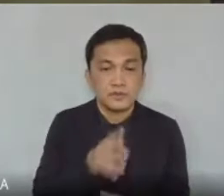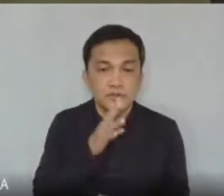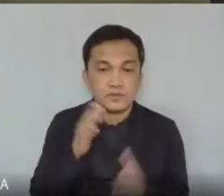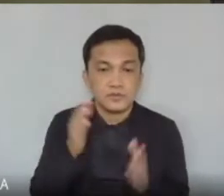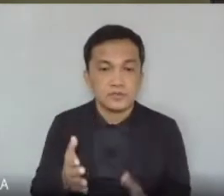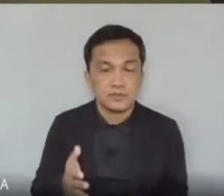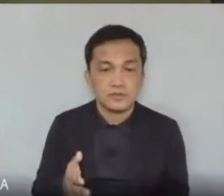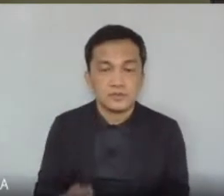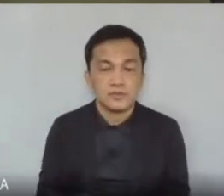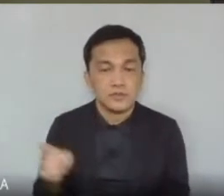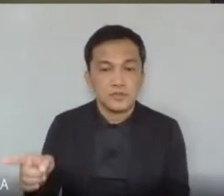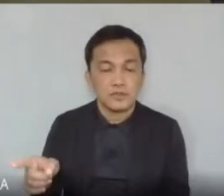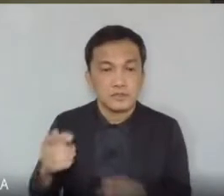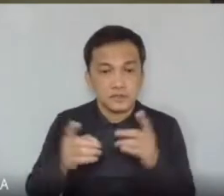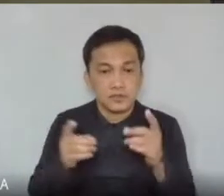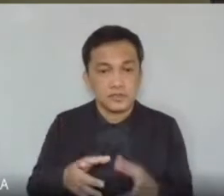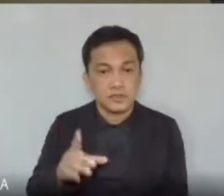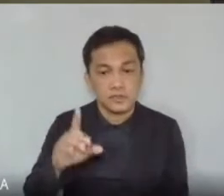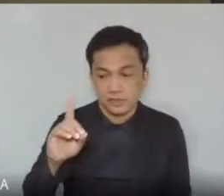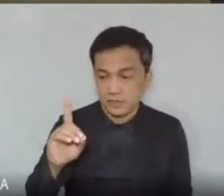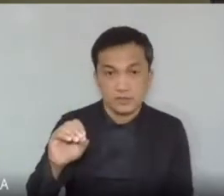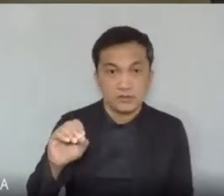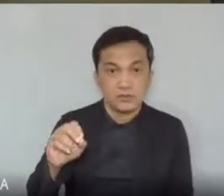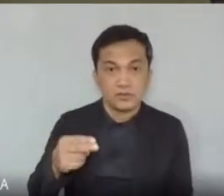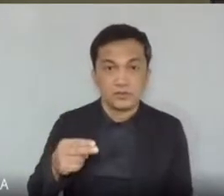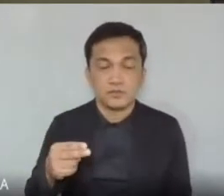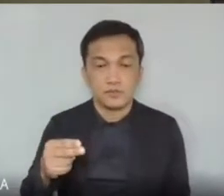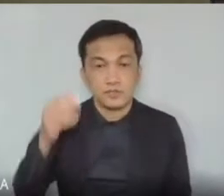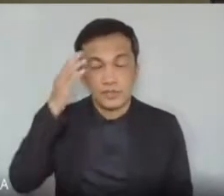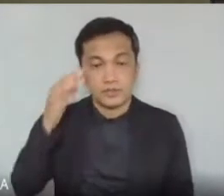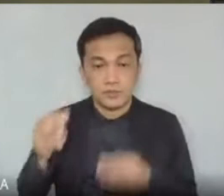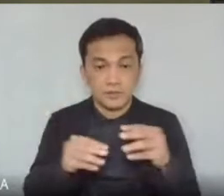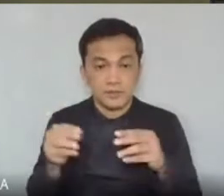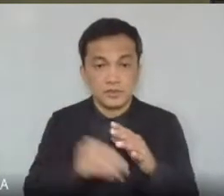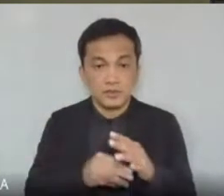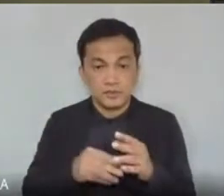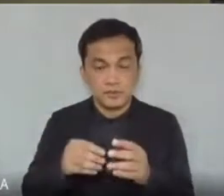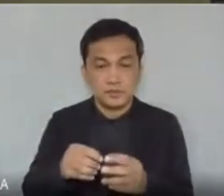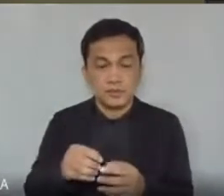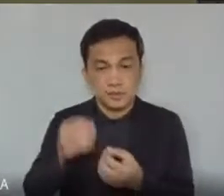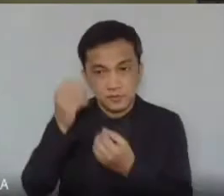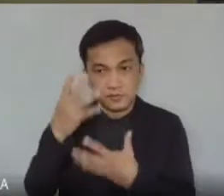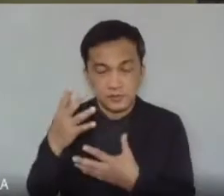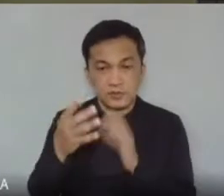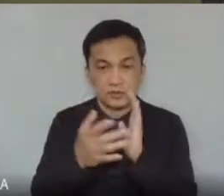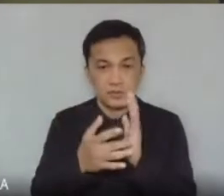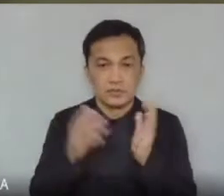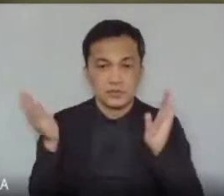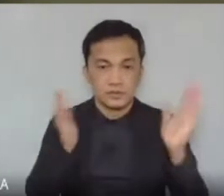sector-wide information communication technology services towards better health outcomes